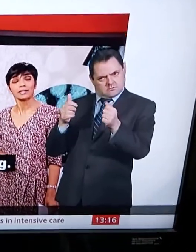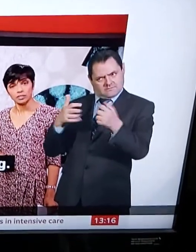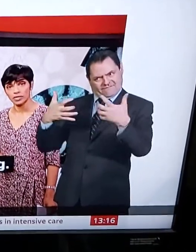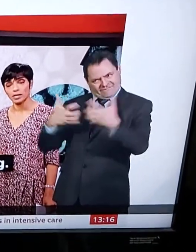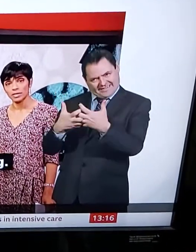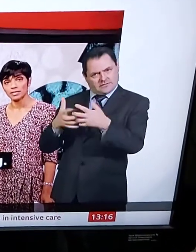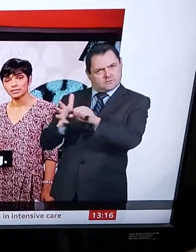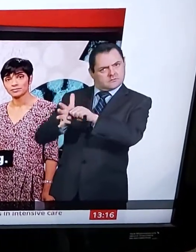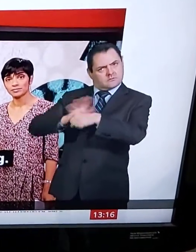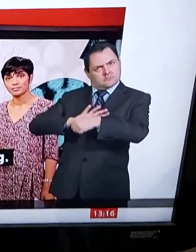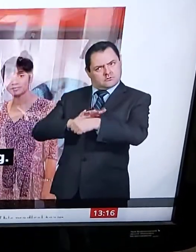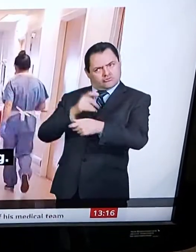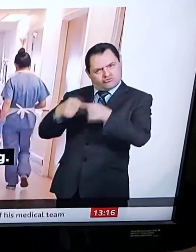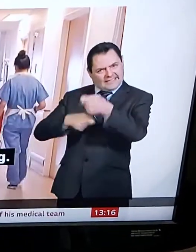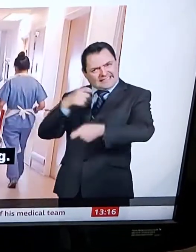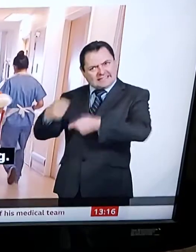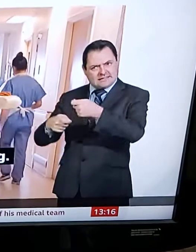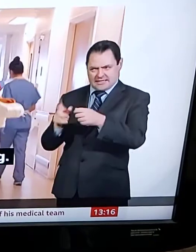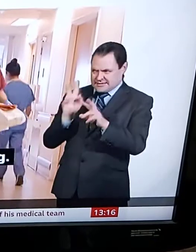and overcoming.